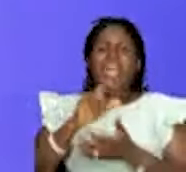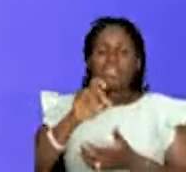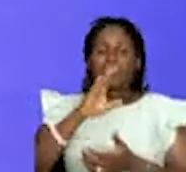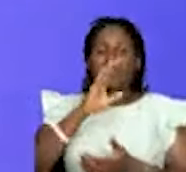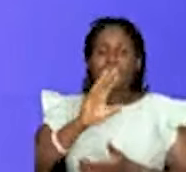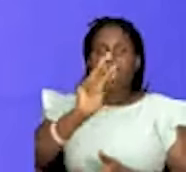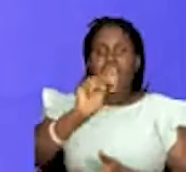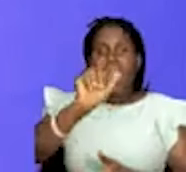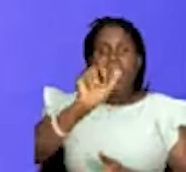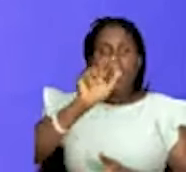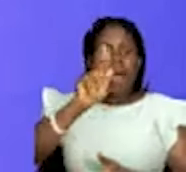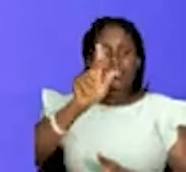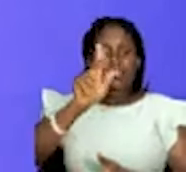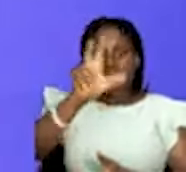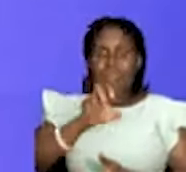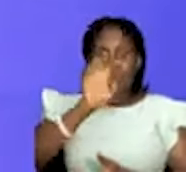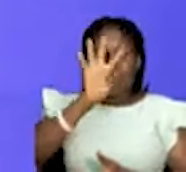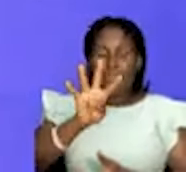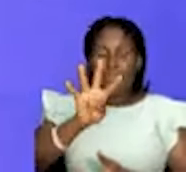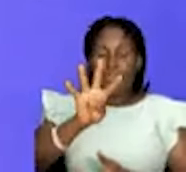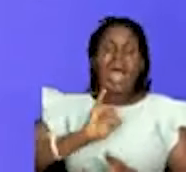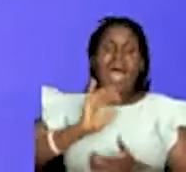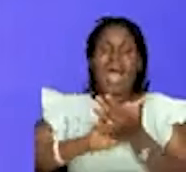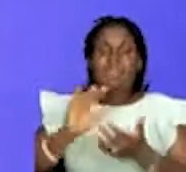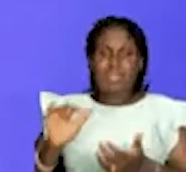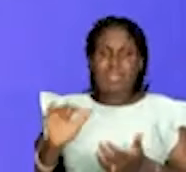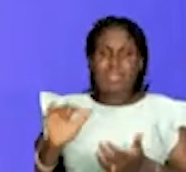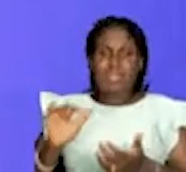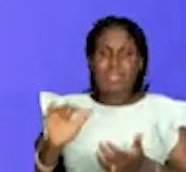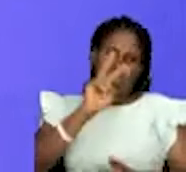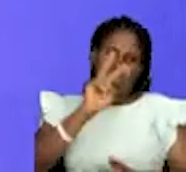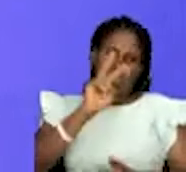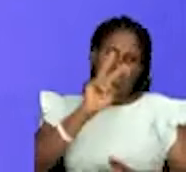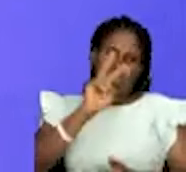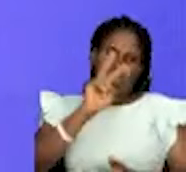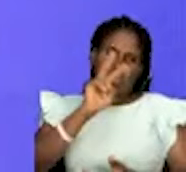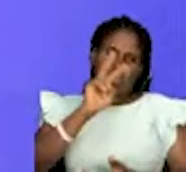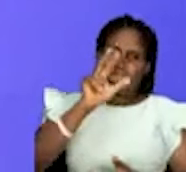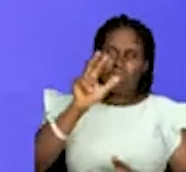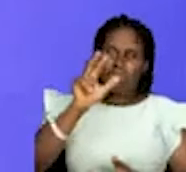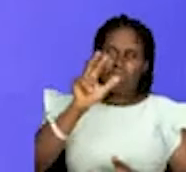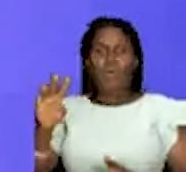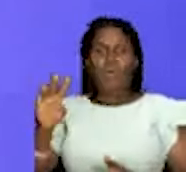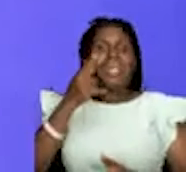4, I believe 23 to 24. The hearing of faith. Mark.